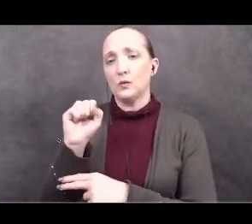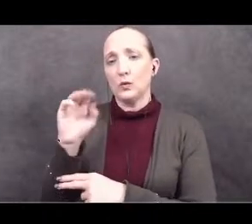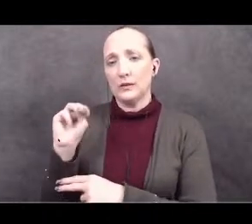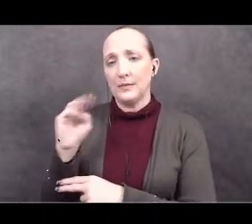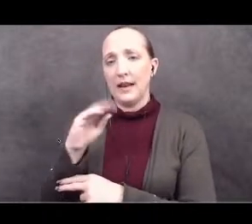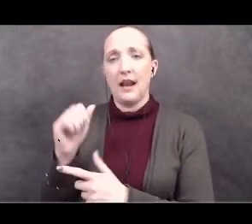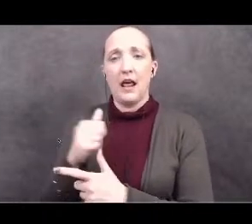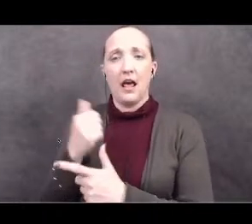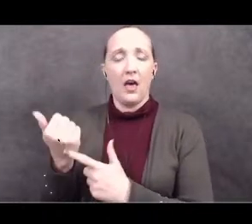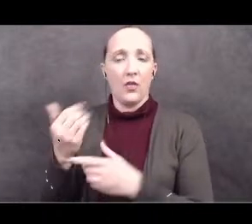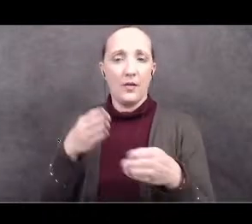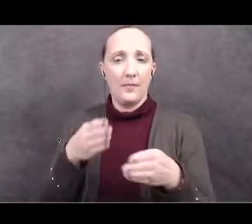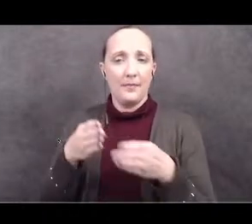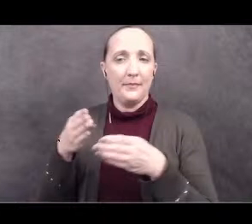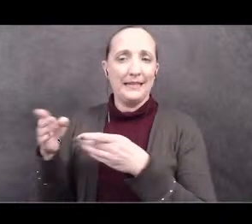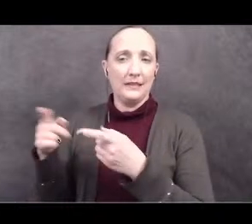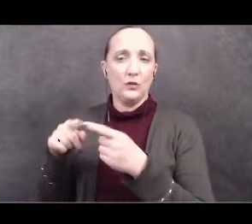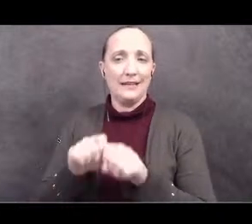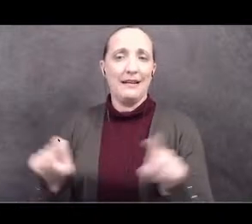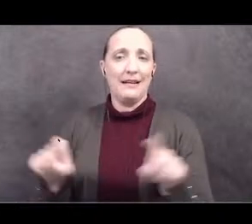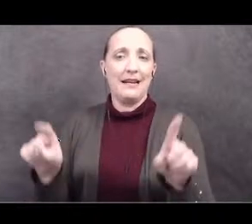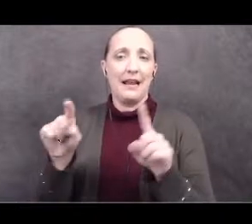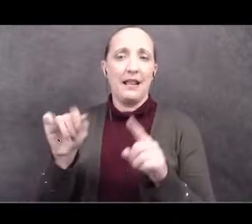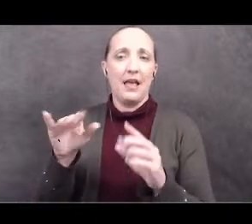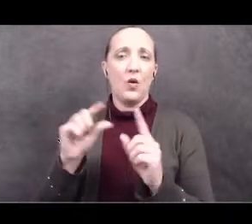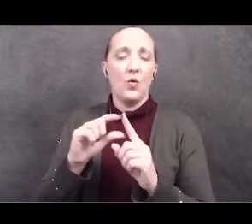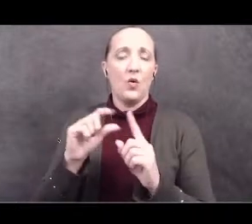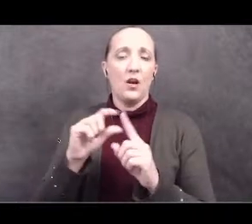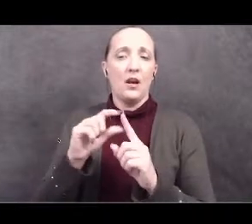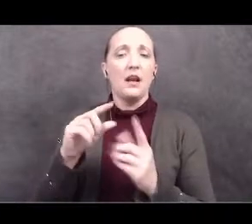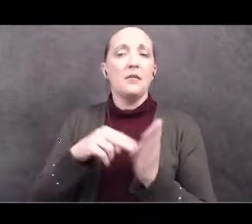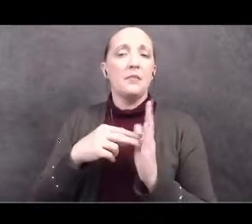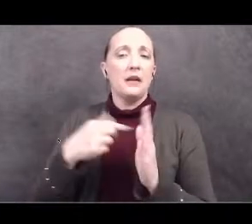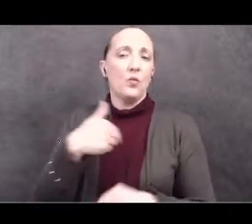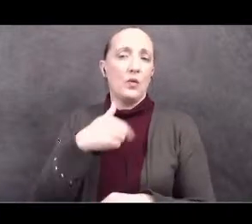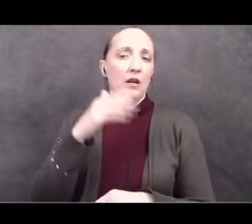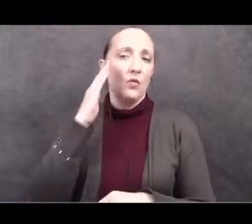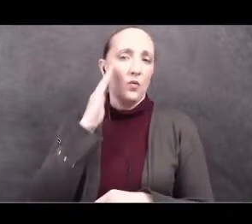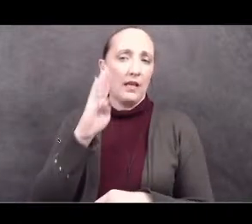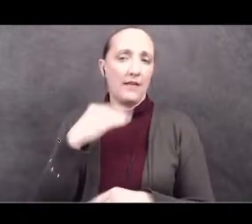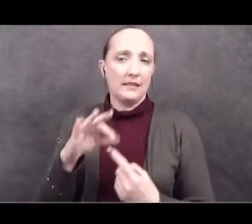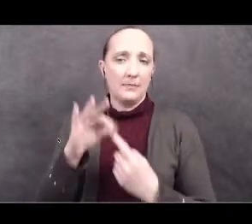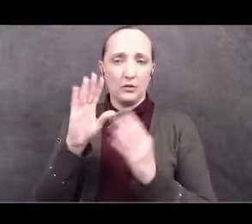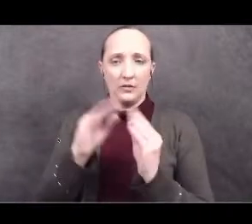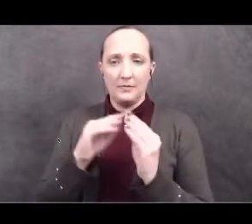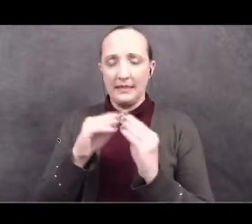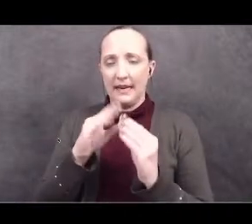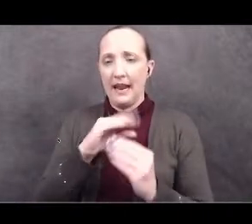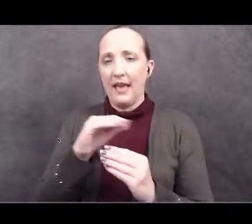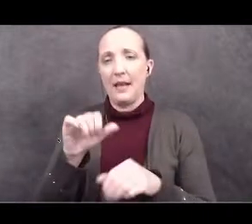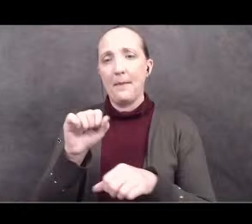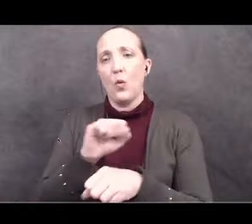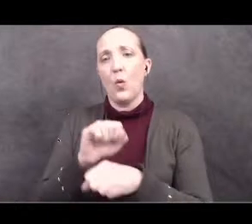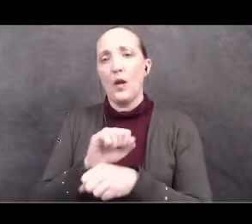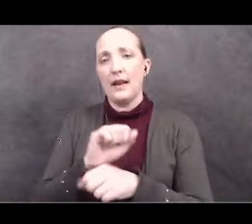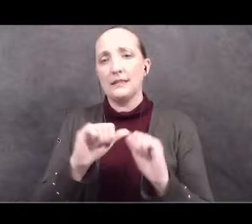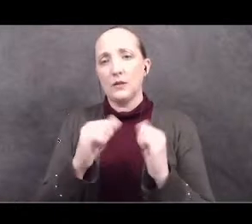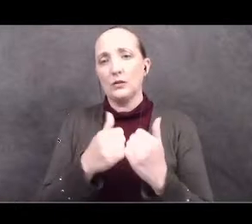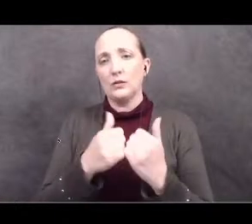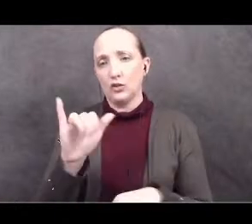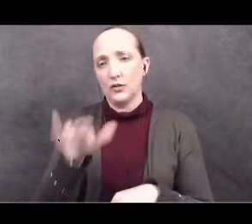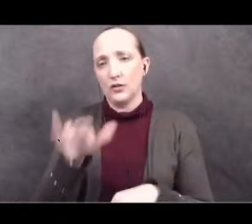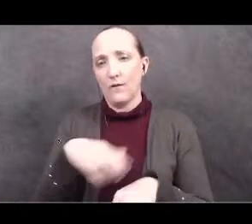meetings to get the word out that we would be holding a special meeting that would be very important to us and and our employee associations of course who participate